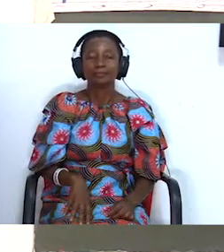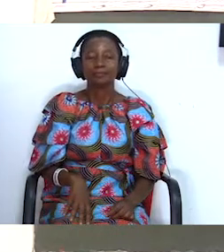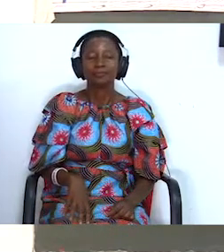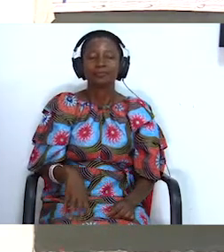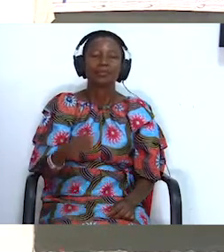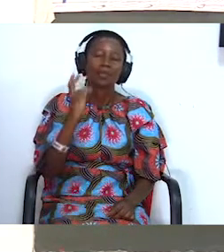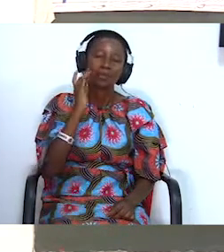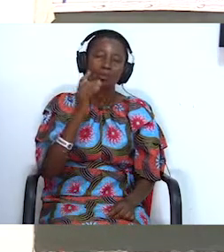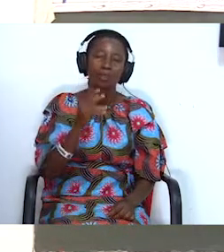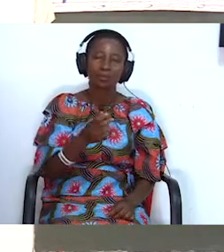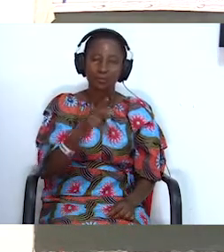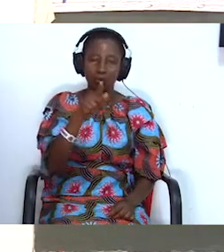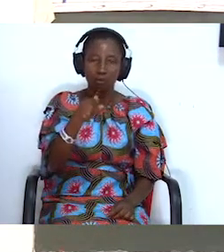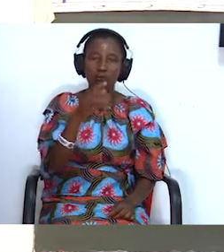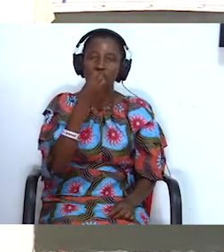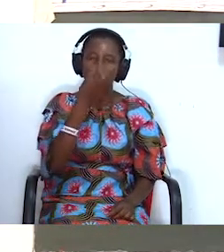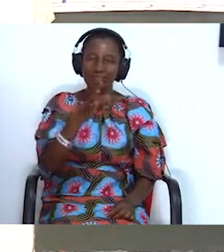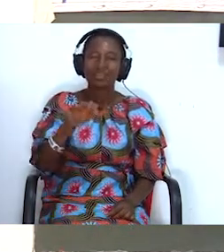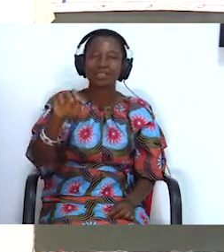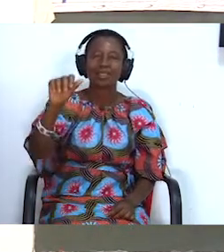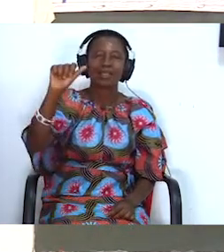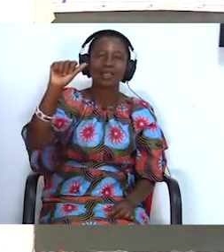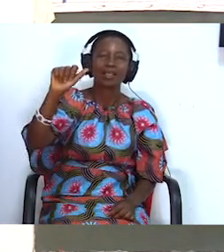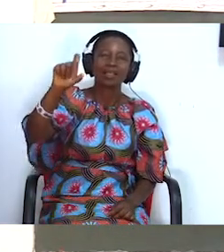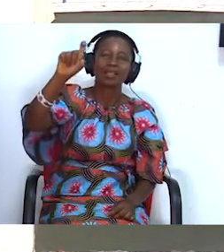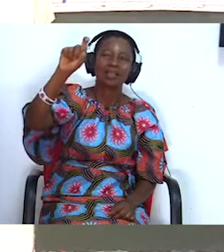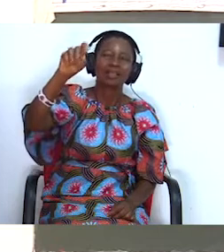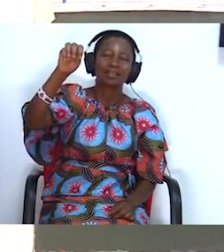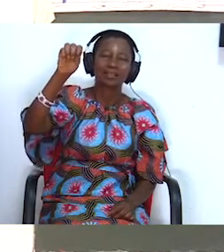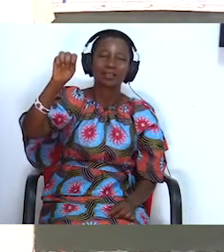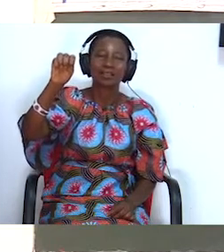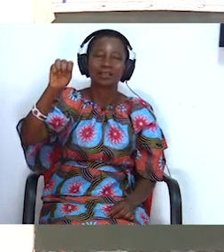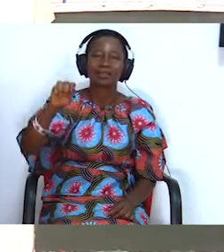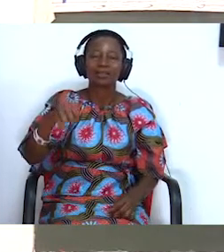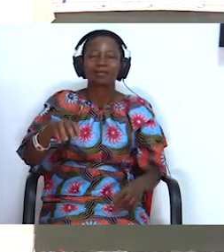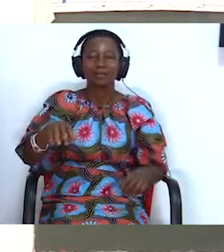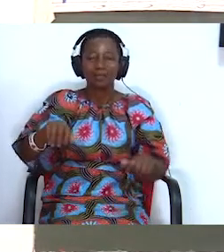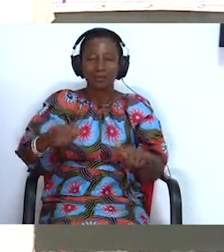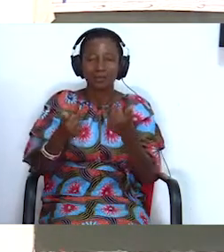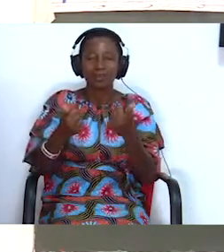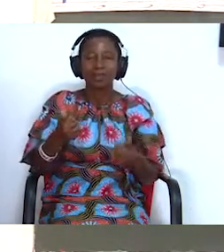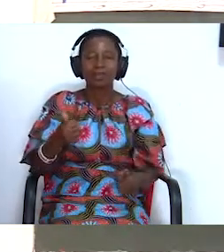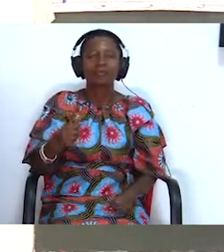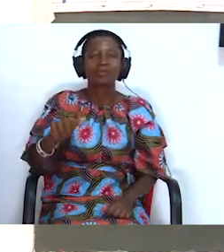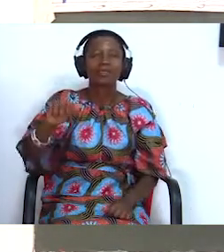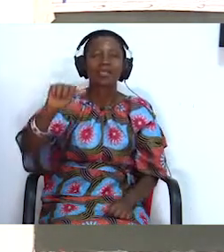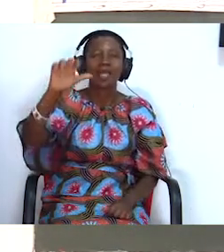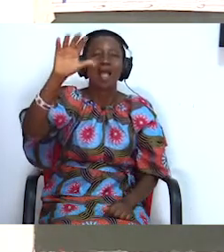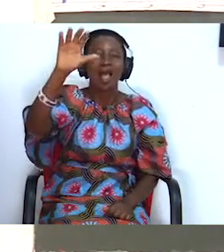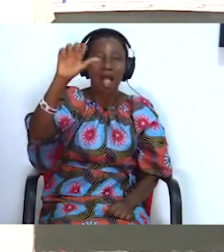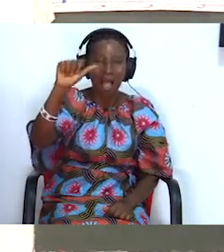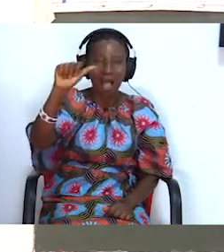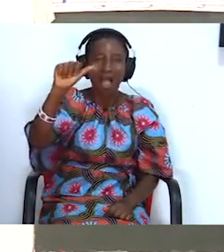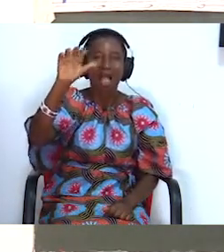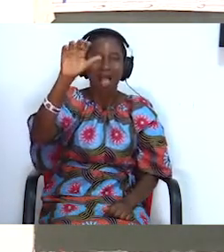Axe. Can we say it together? Axe. Say it again. Axe.